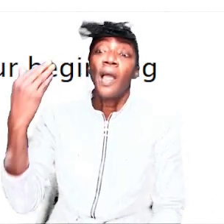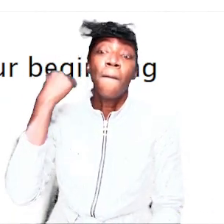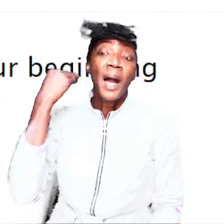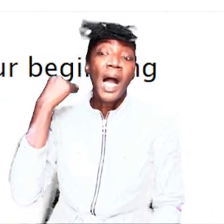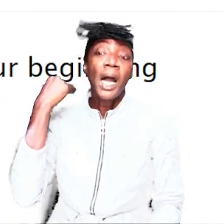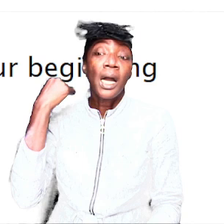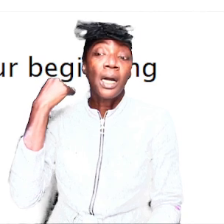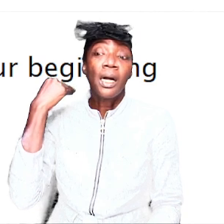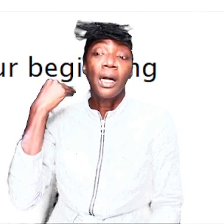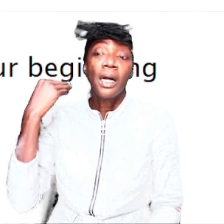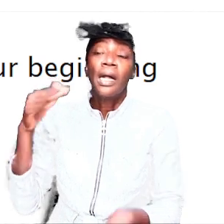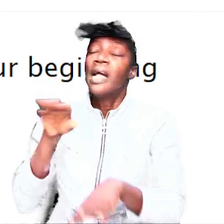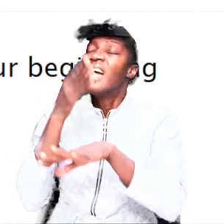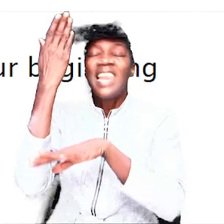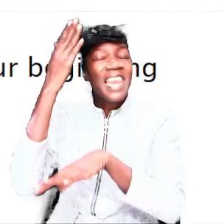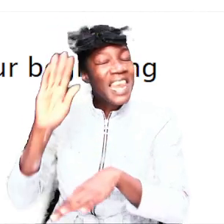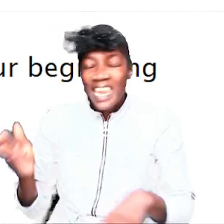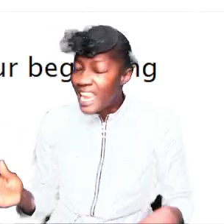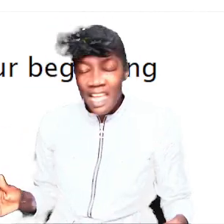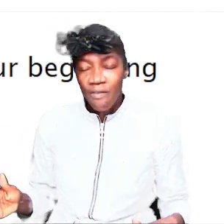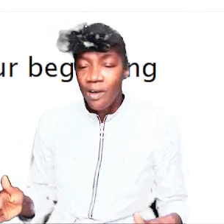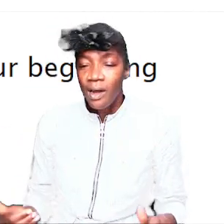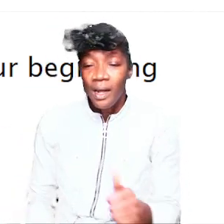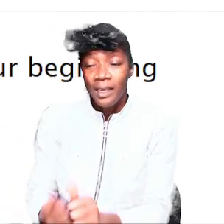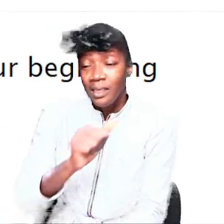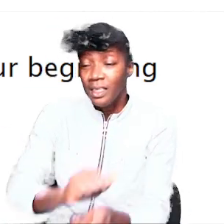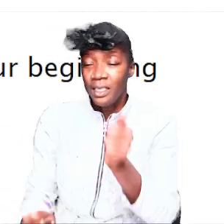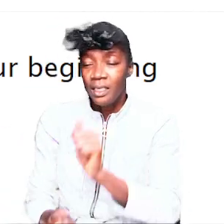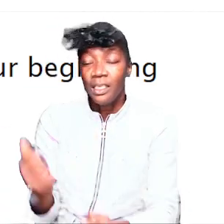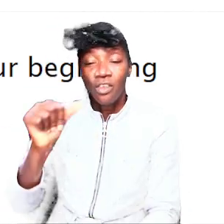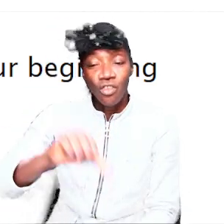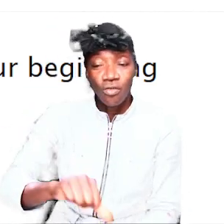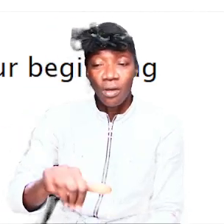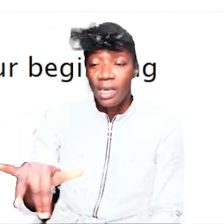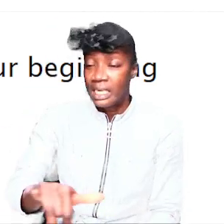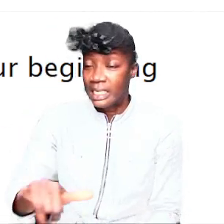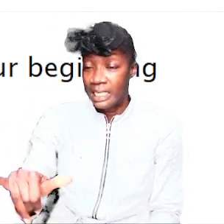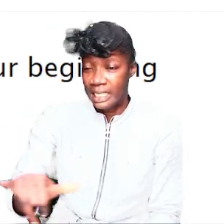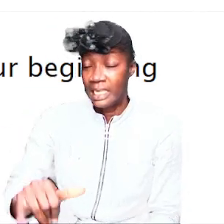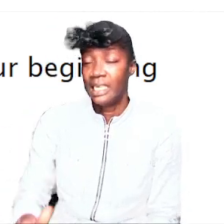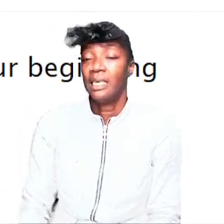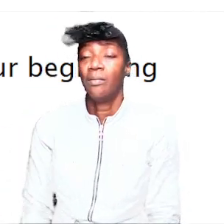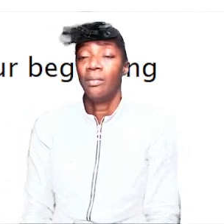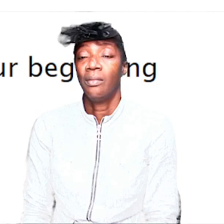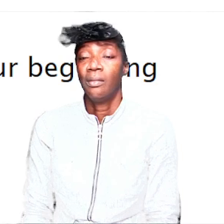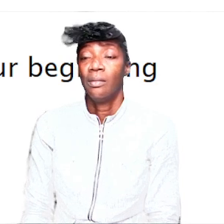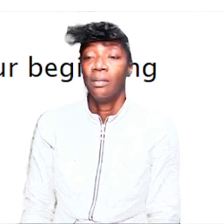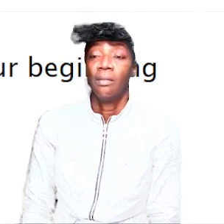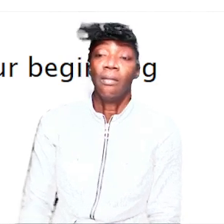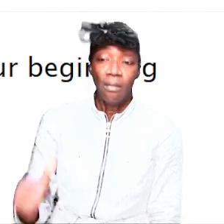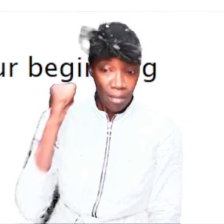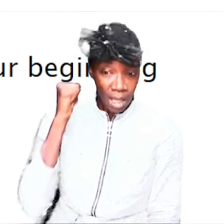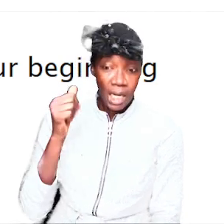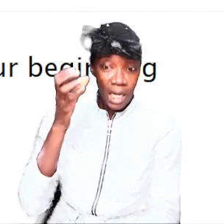chunk that the girl said that God must ride in is the same chunk that was left undisturbed.